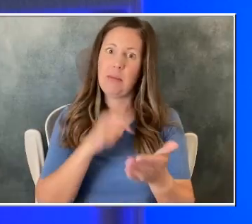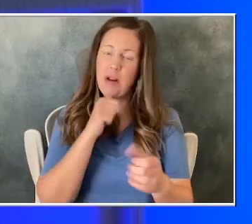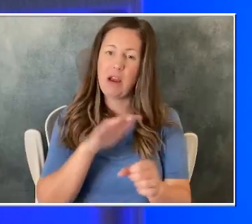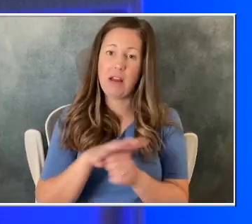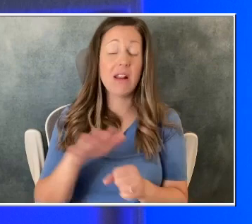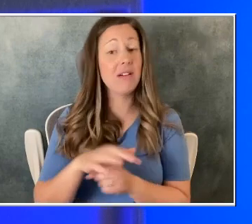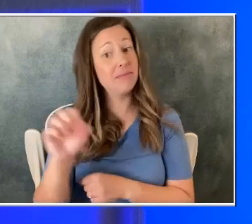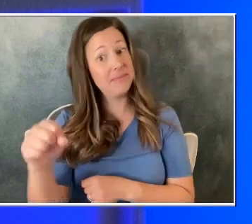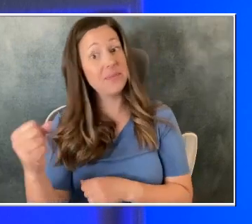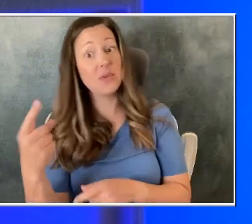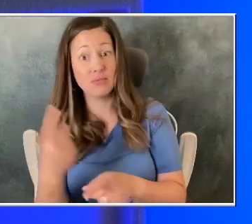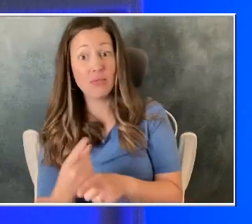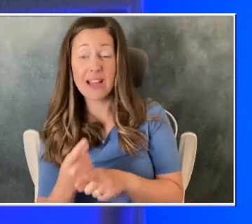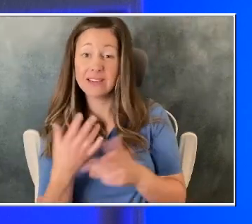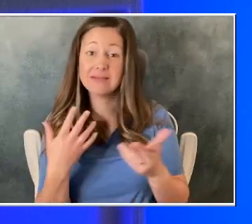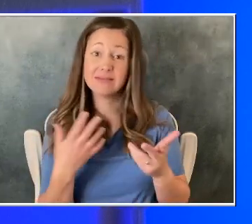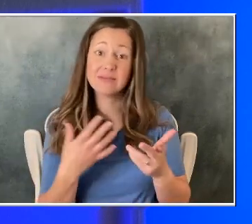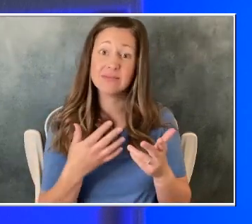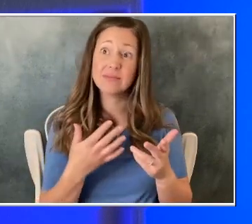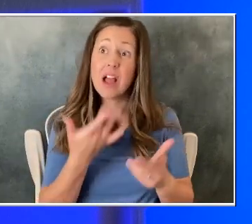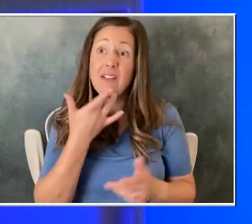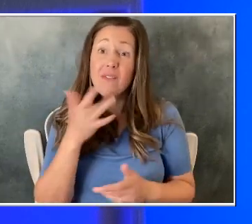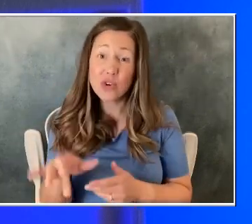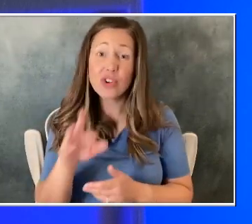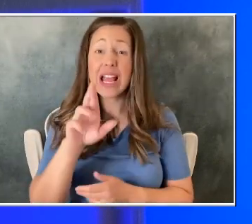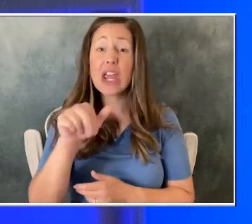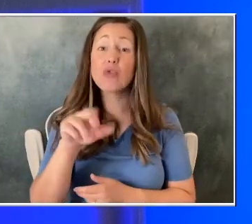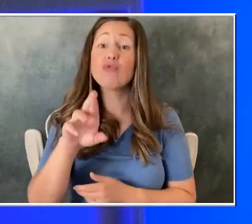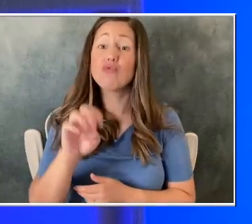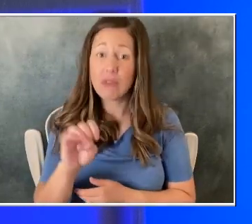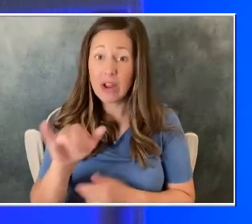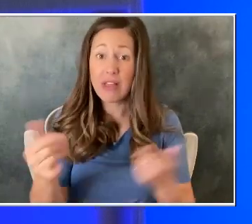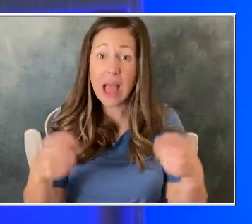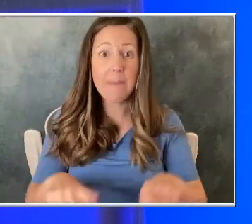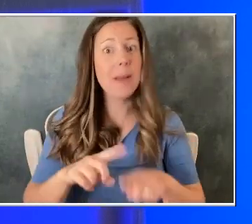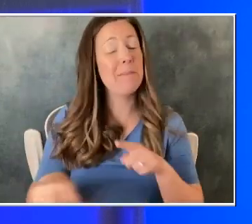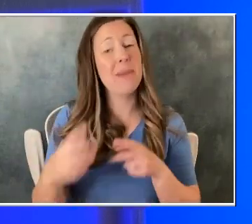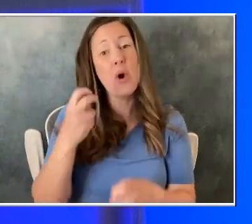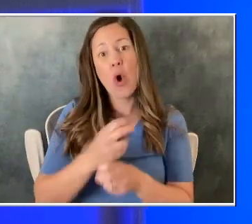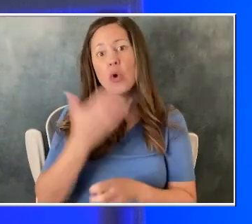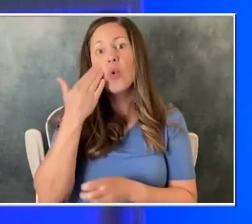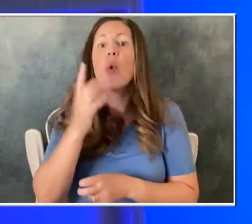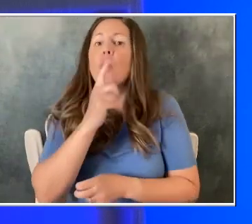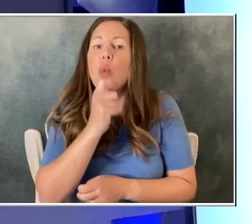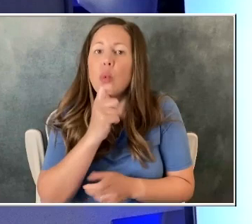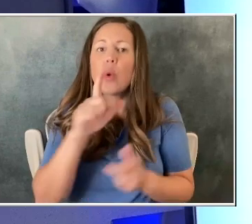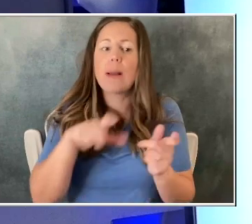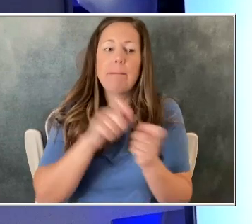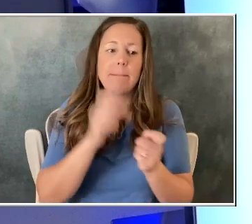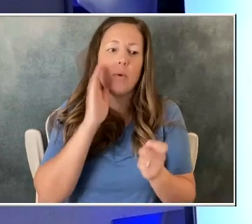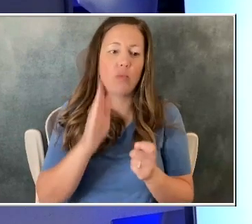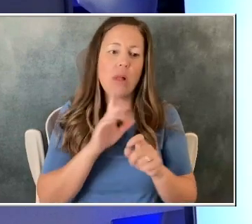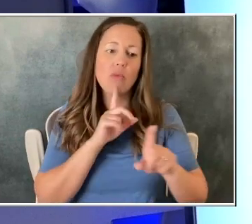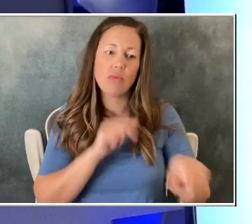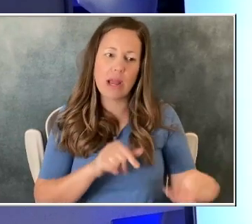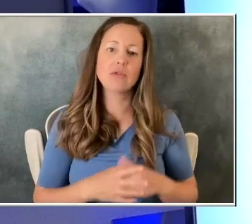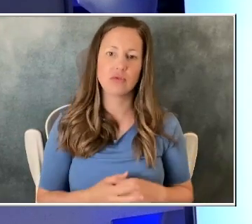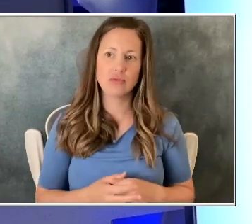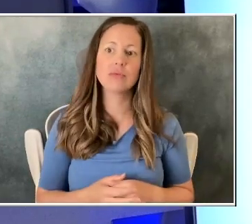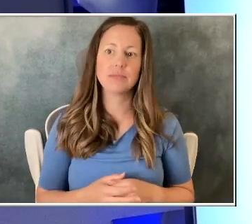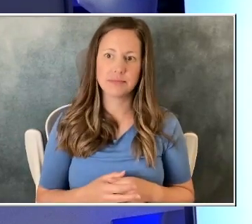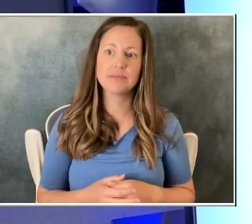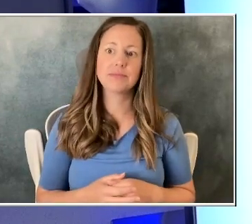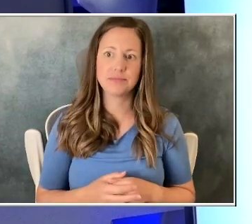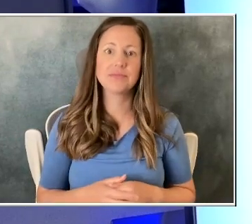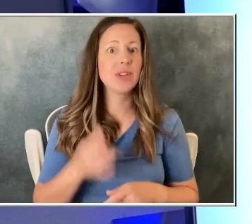rare, but the tricky thing is we can't always predict who is going to get that kind of a reaction. Stevens-Johnson syndrome. You don't want that if they don't want